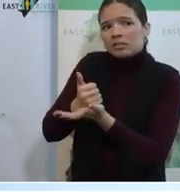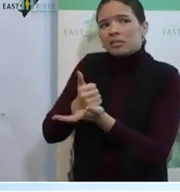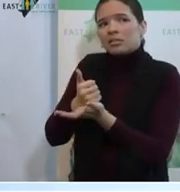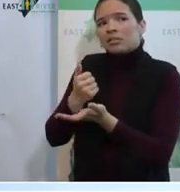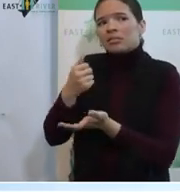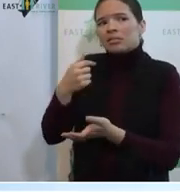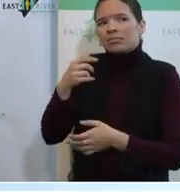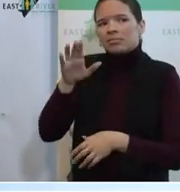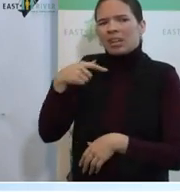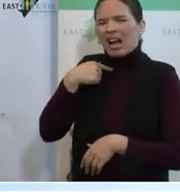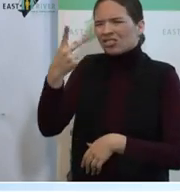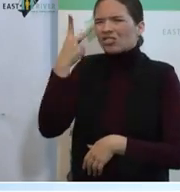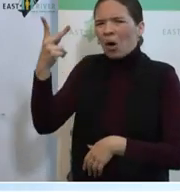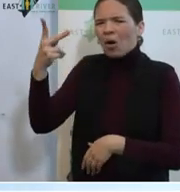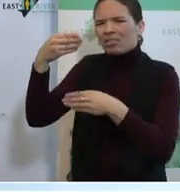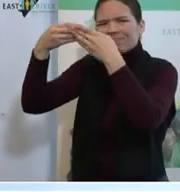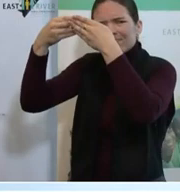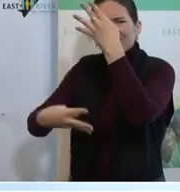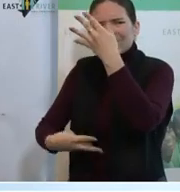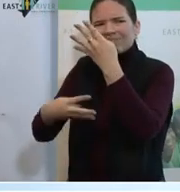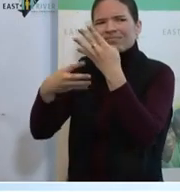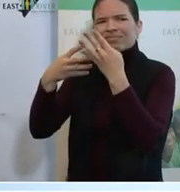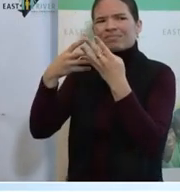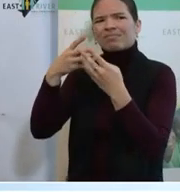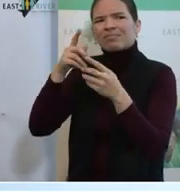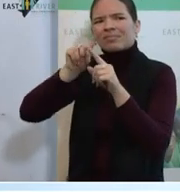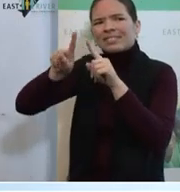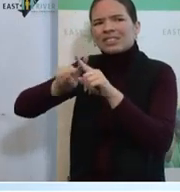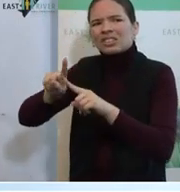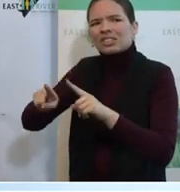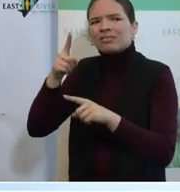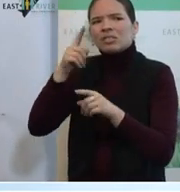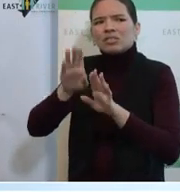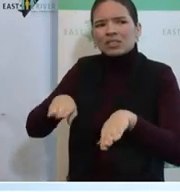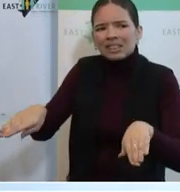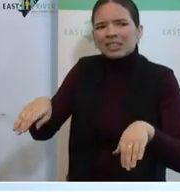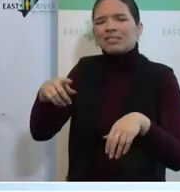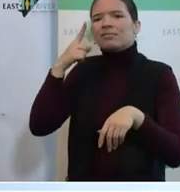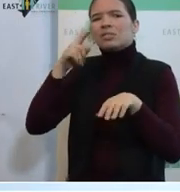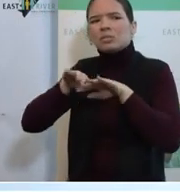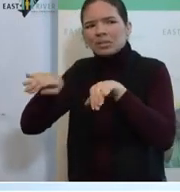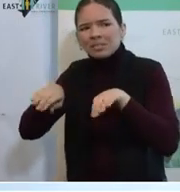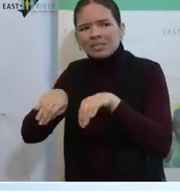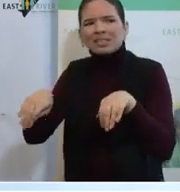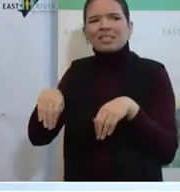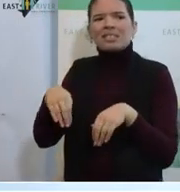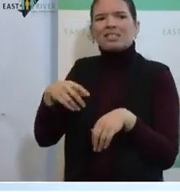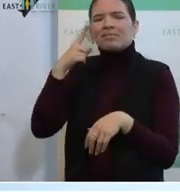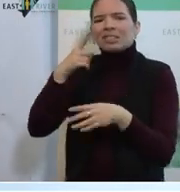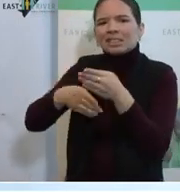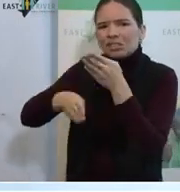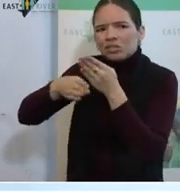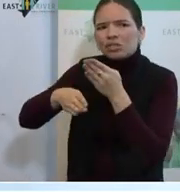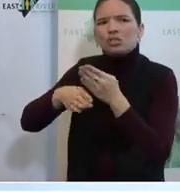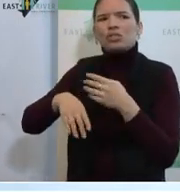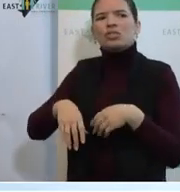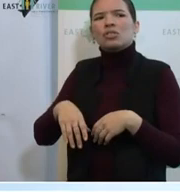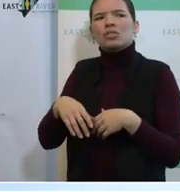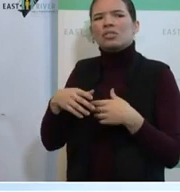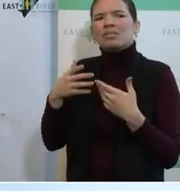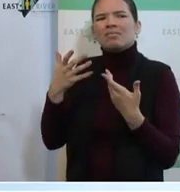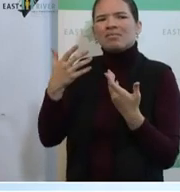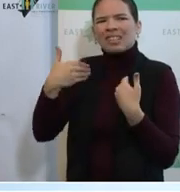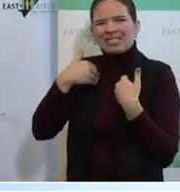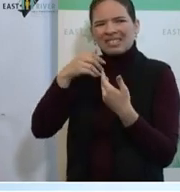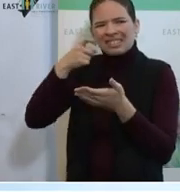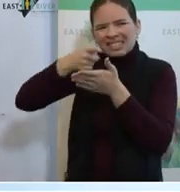the children, the swimming and the soccer. And I know that there's a charge and a fee. I would have to